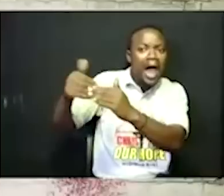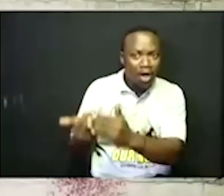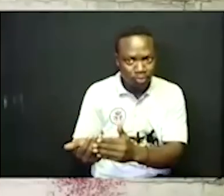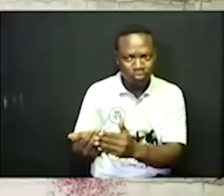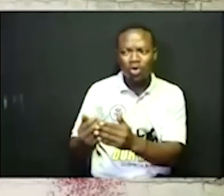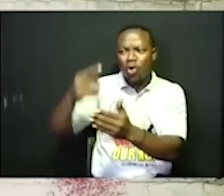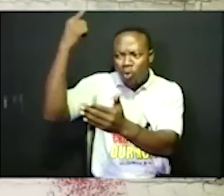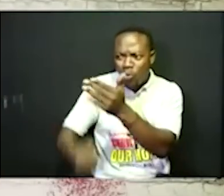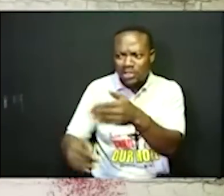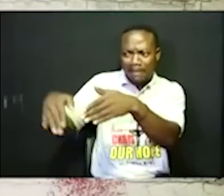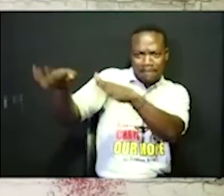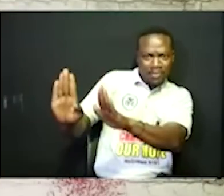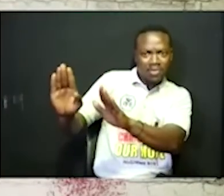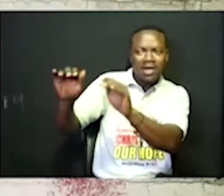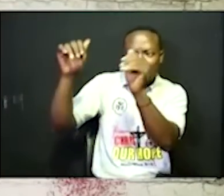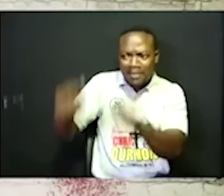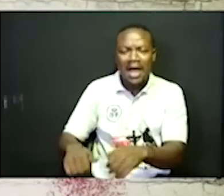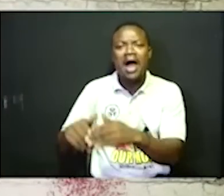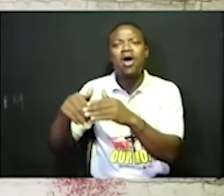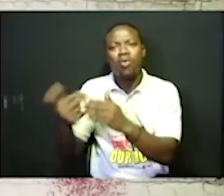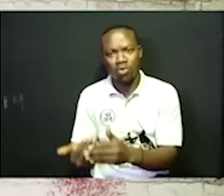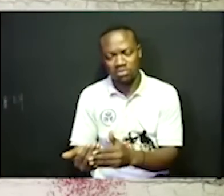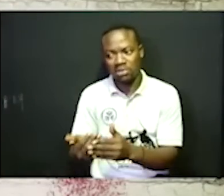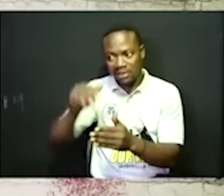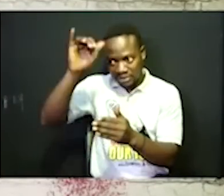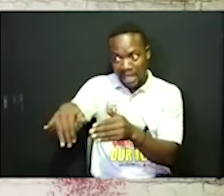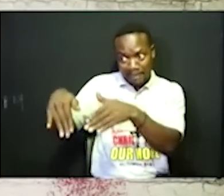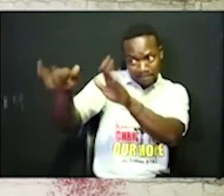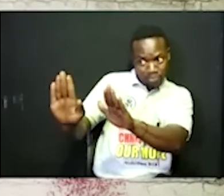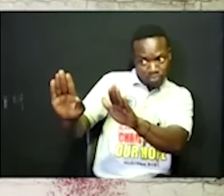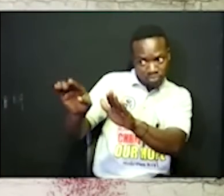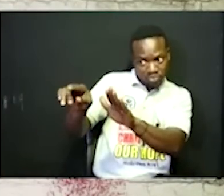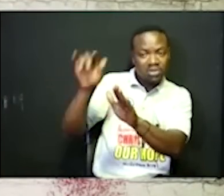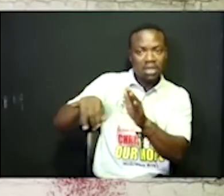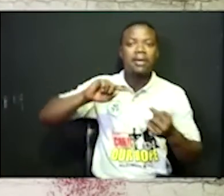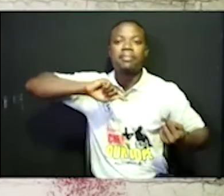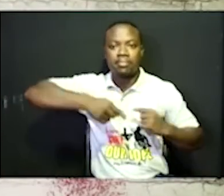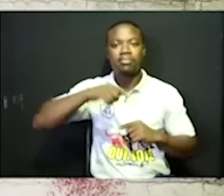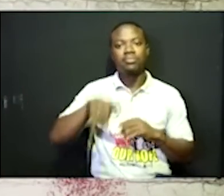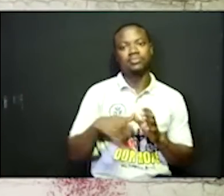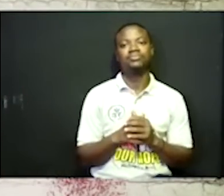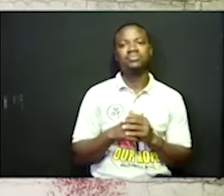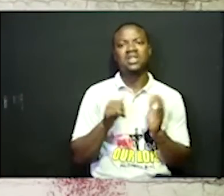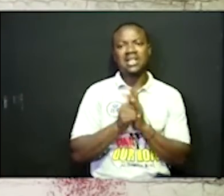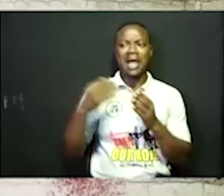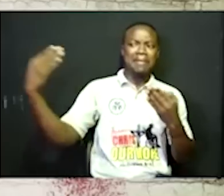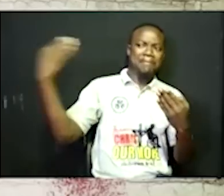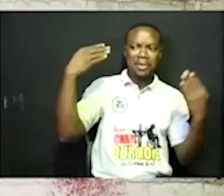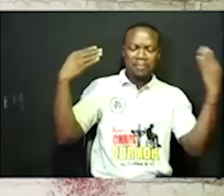be avoided? Is bitterness. An offense developing into